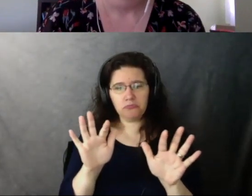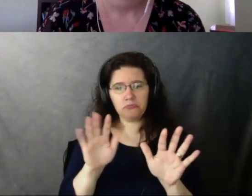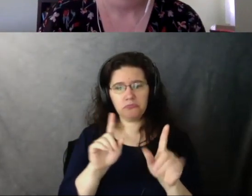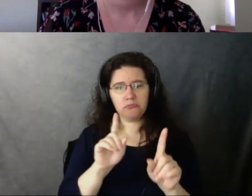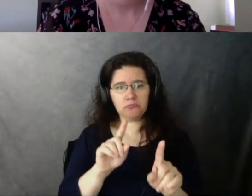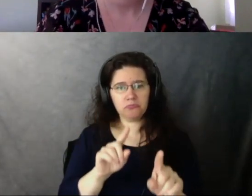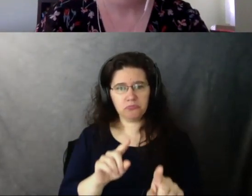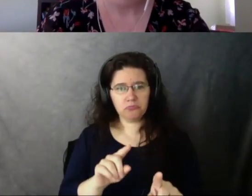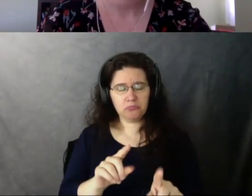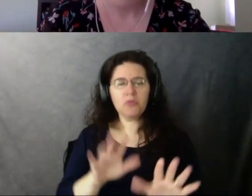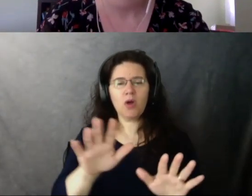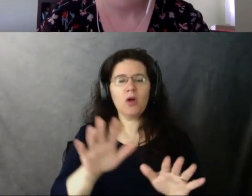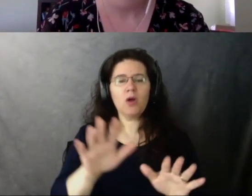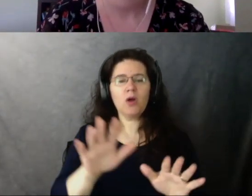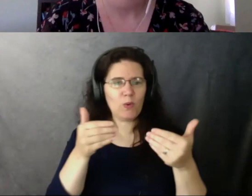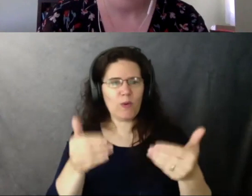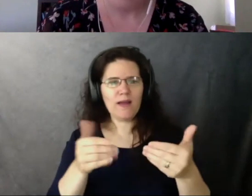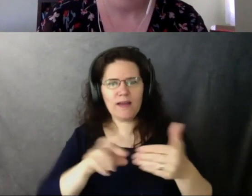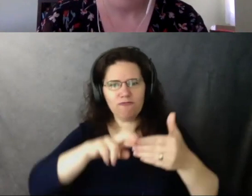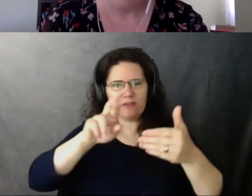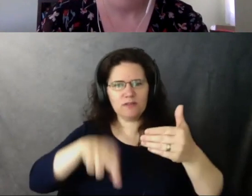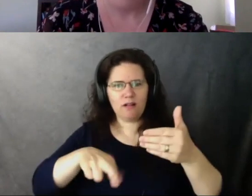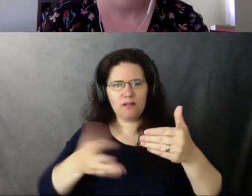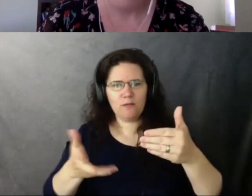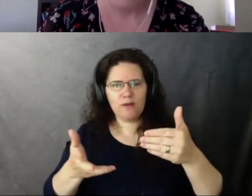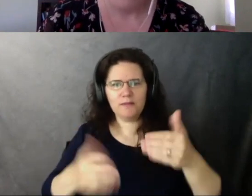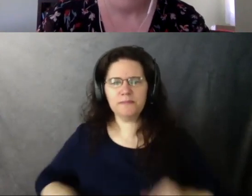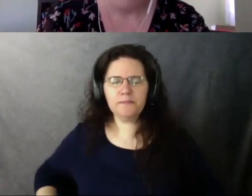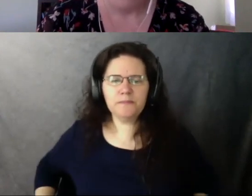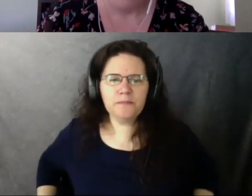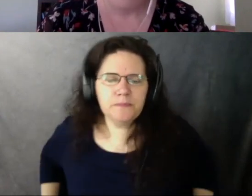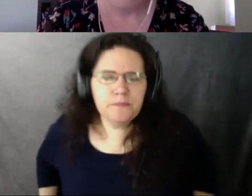All right, and Moise, do you mind sharing the results?